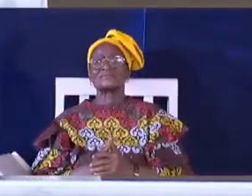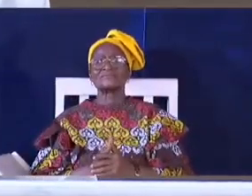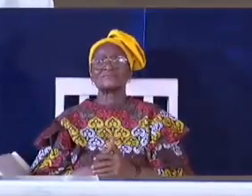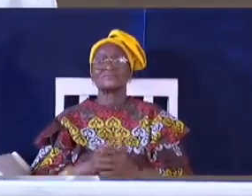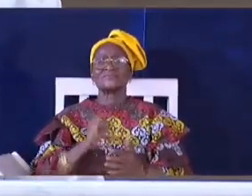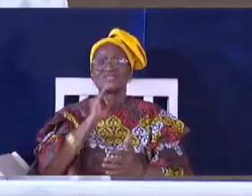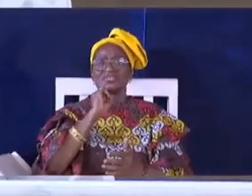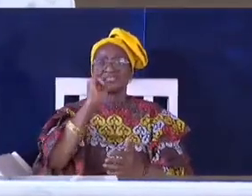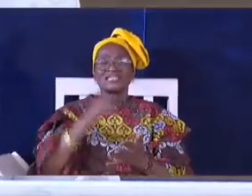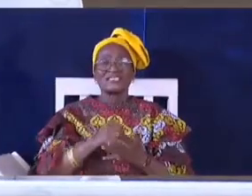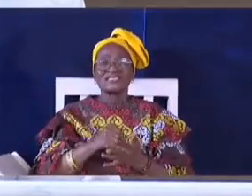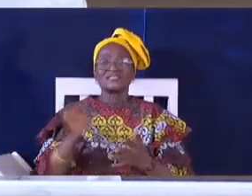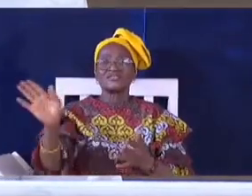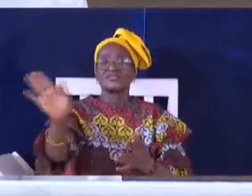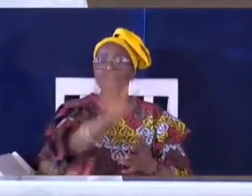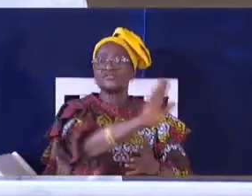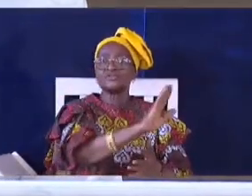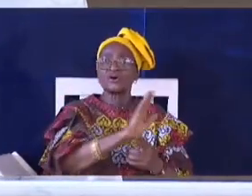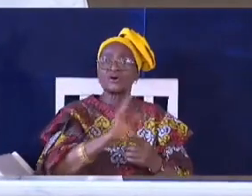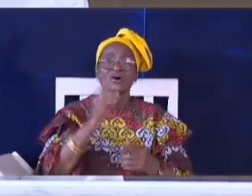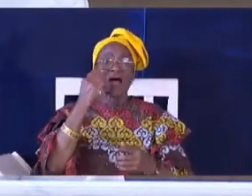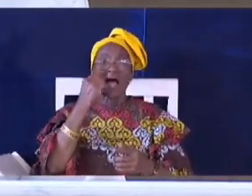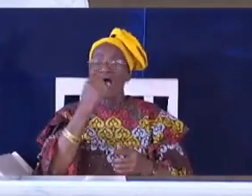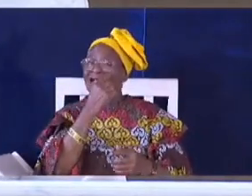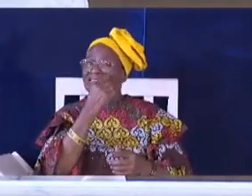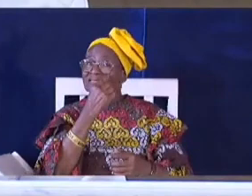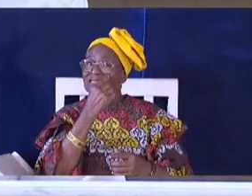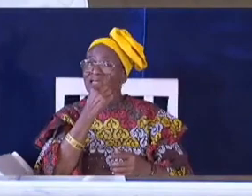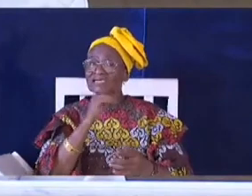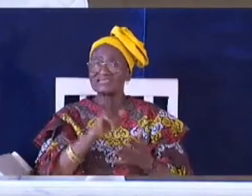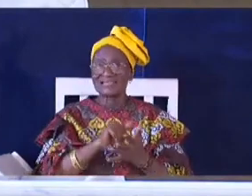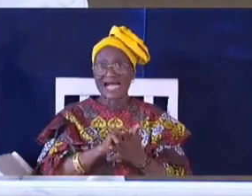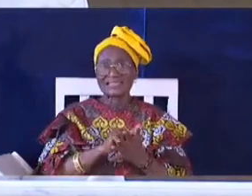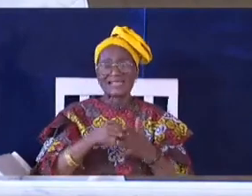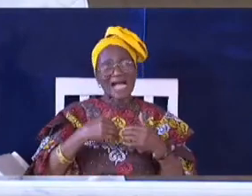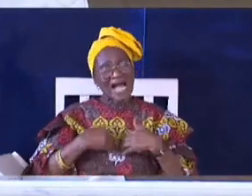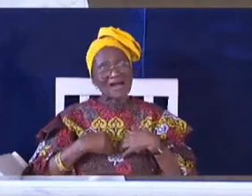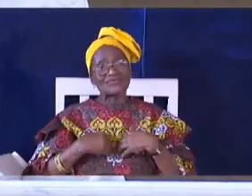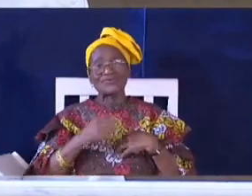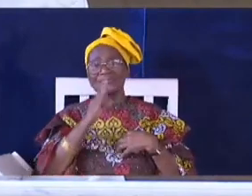Is it your eyes that have been declared dead?